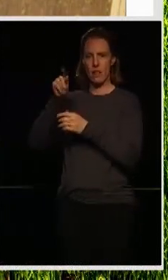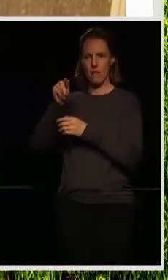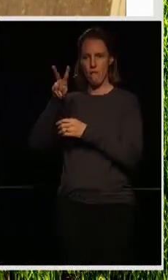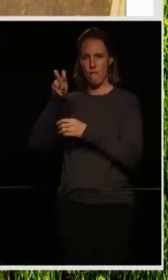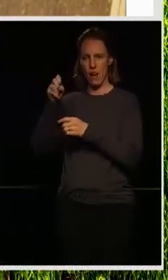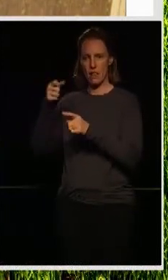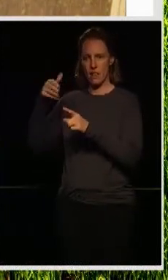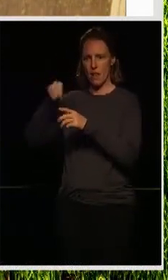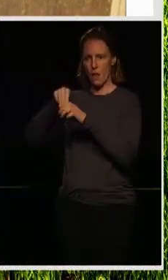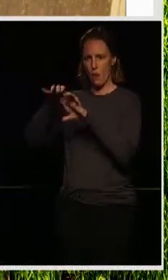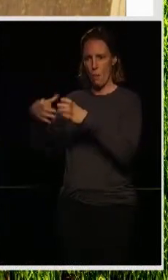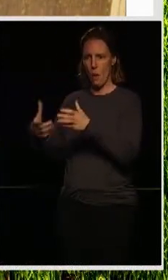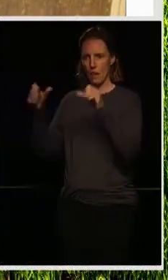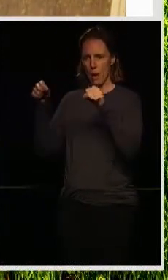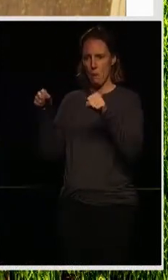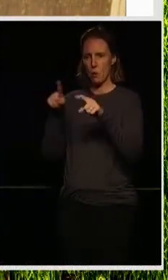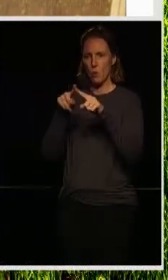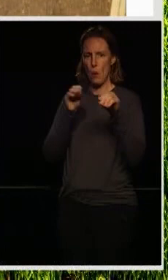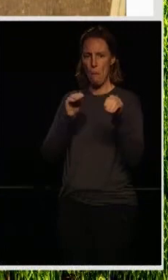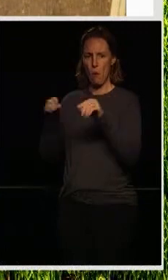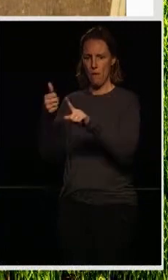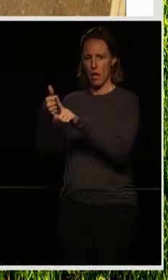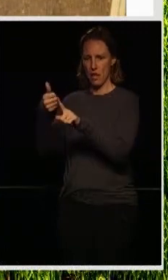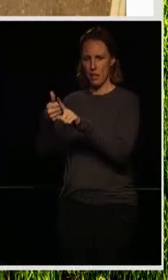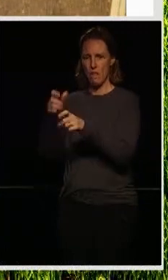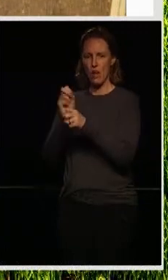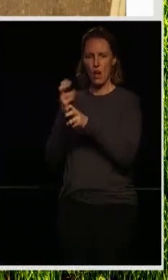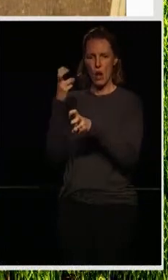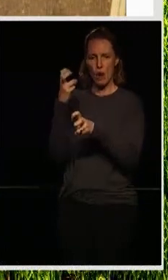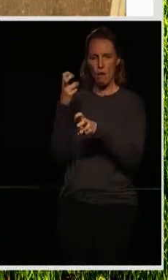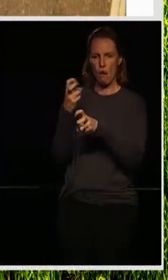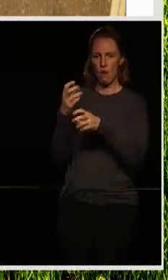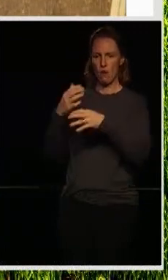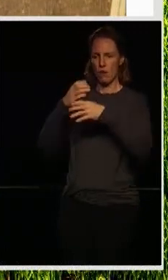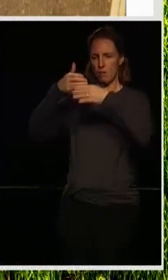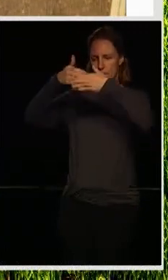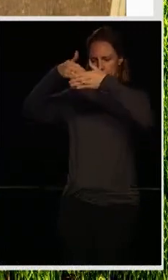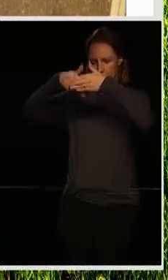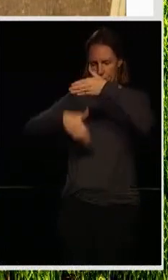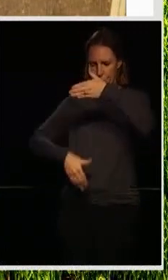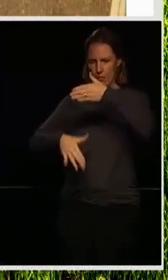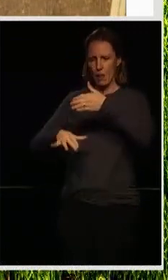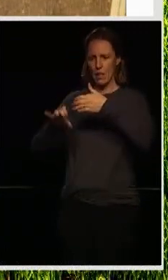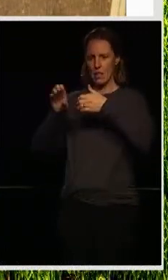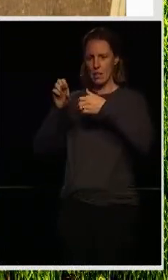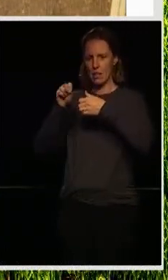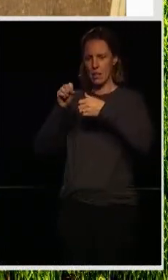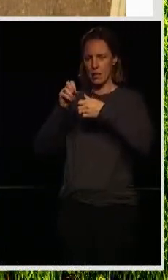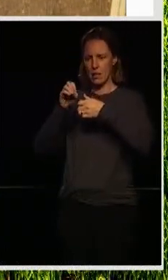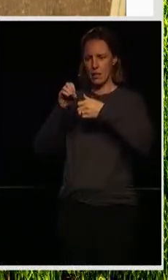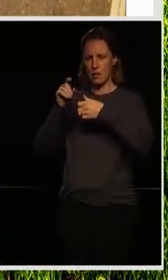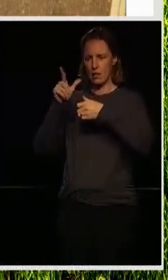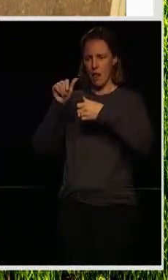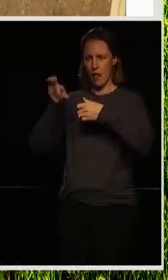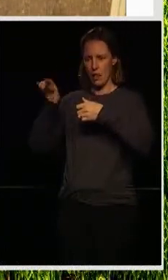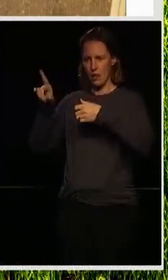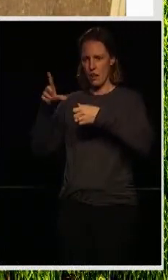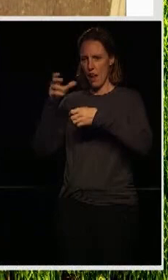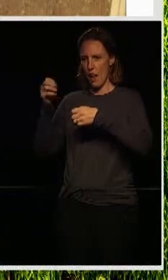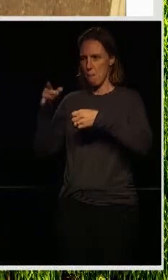itself in every direction in bulk solids and powders, or what we call a Crover